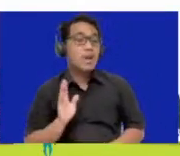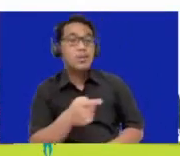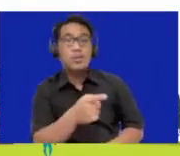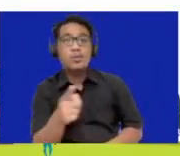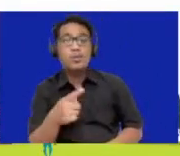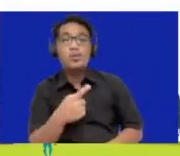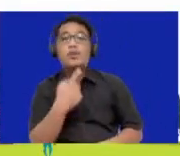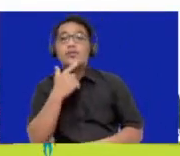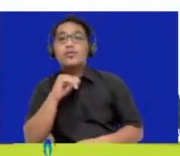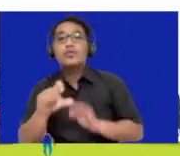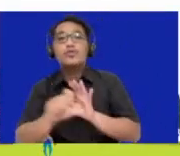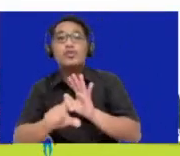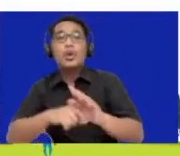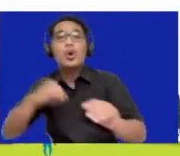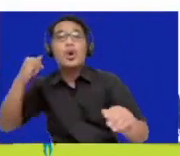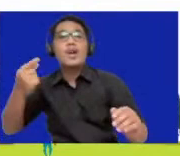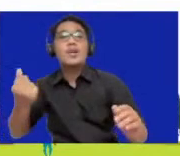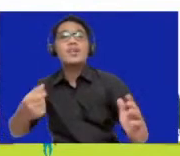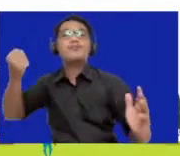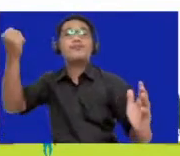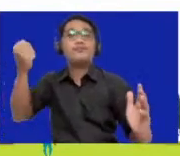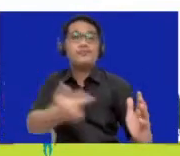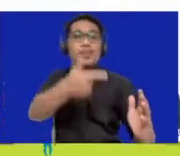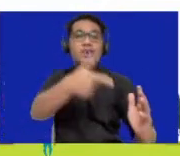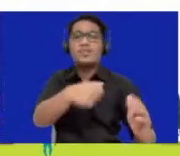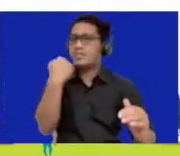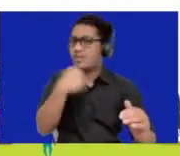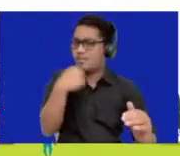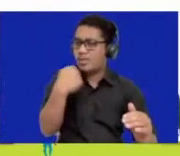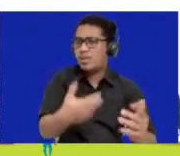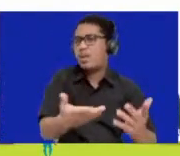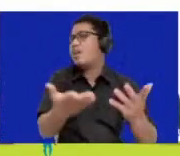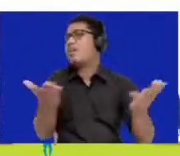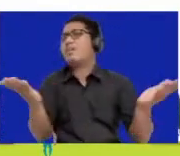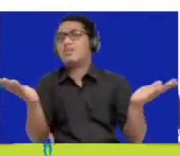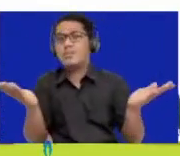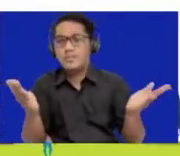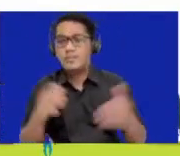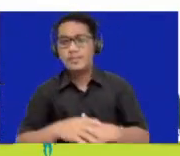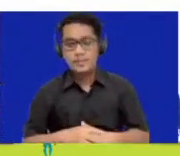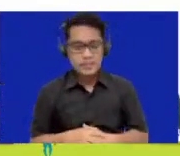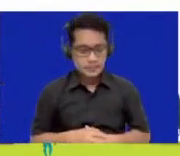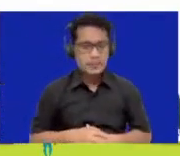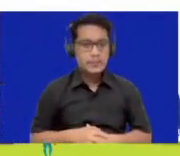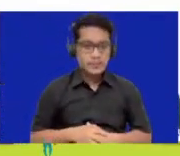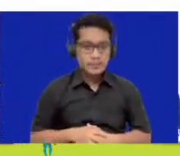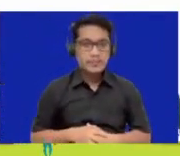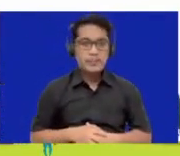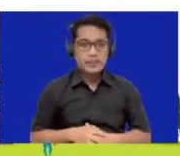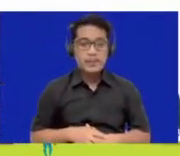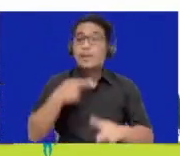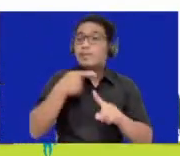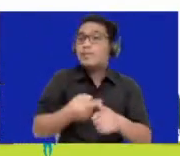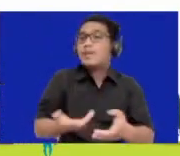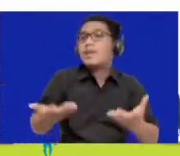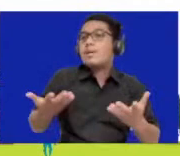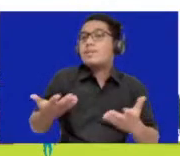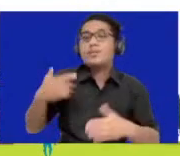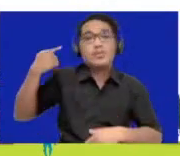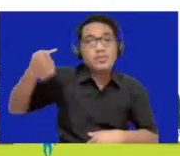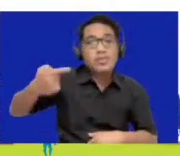competing needs, of course. And what you do isn't always recognized. When there is a disaster, you